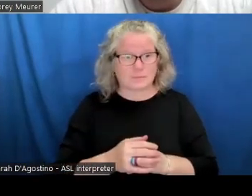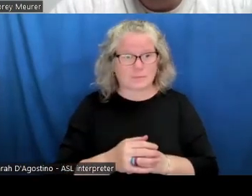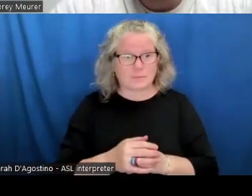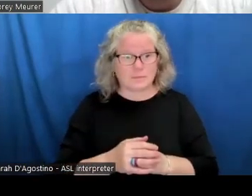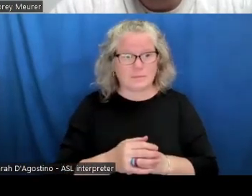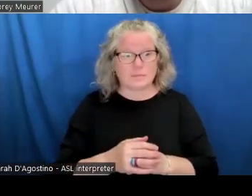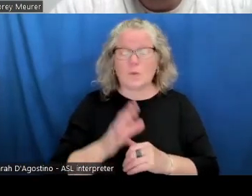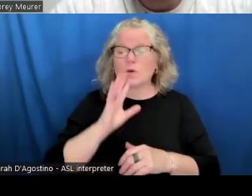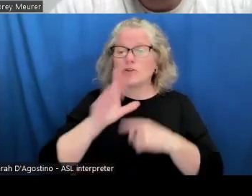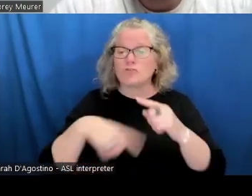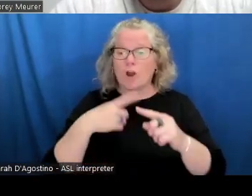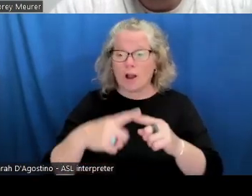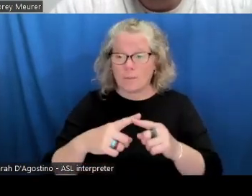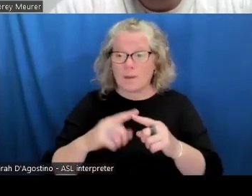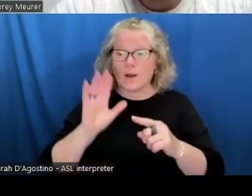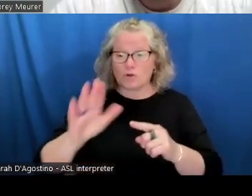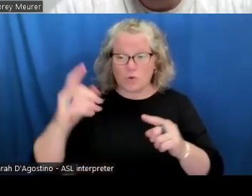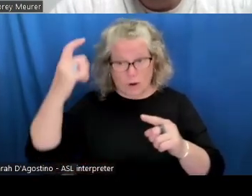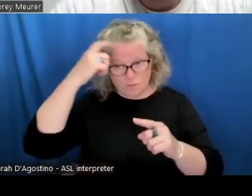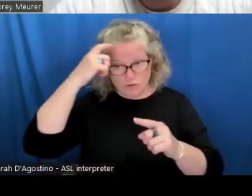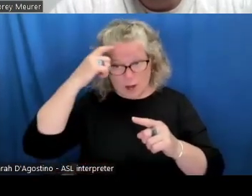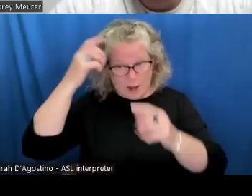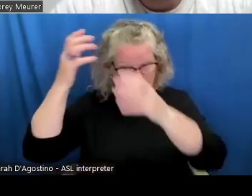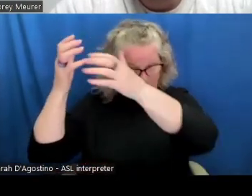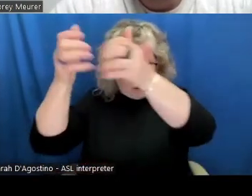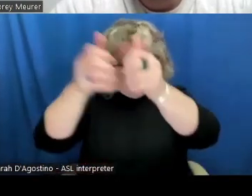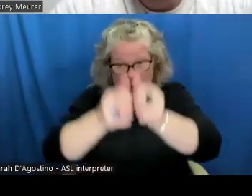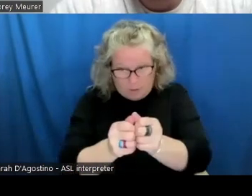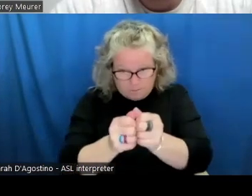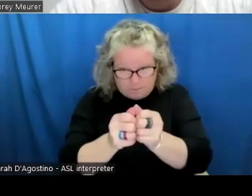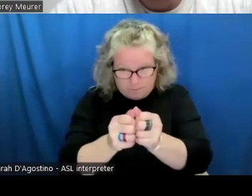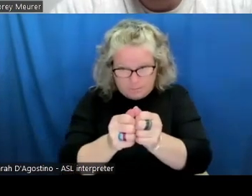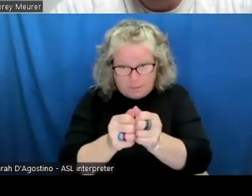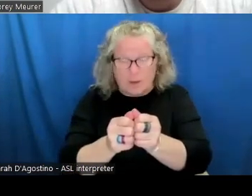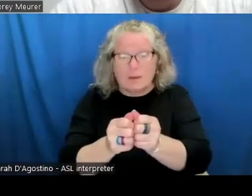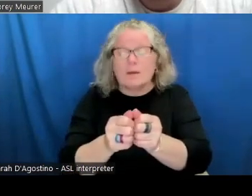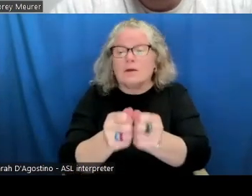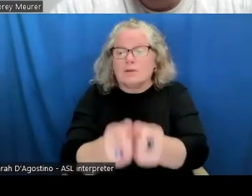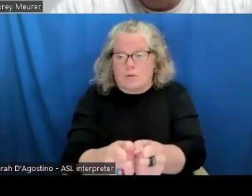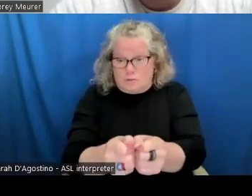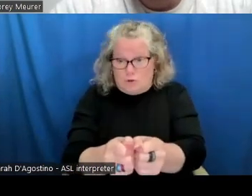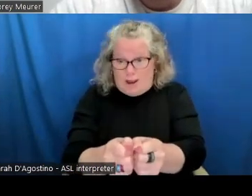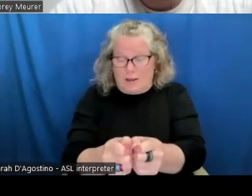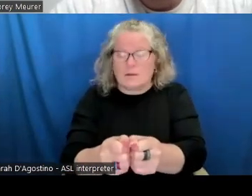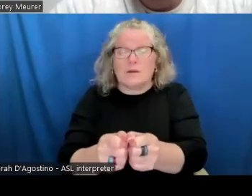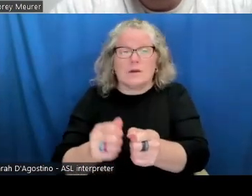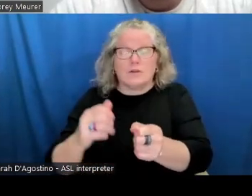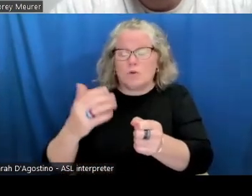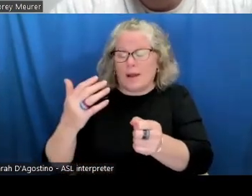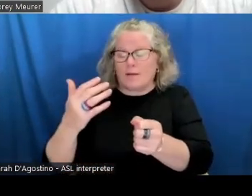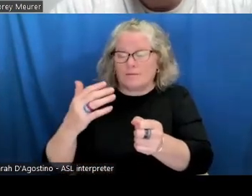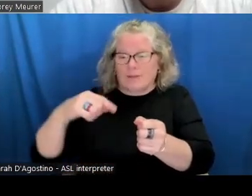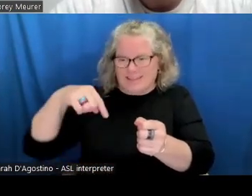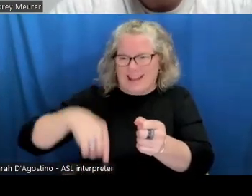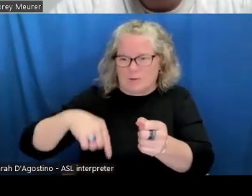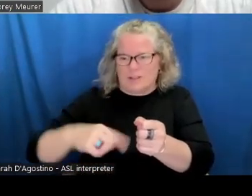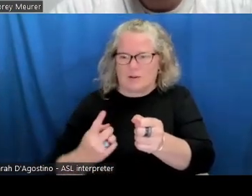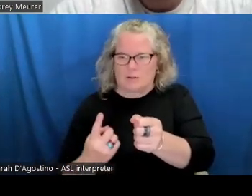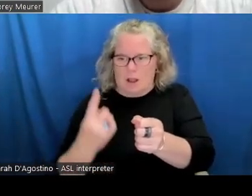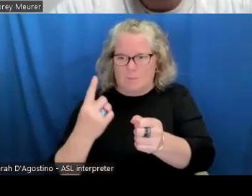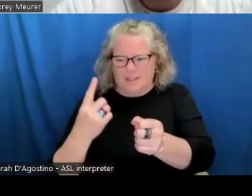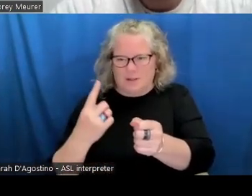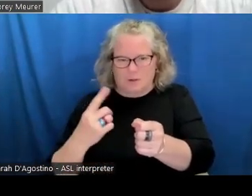and the upstairs brain that everyone has. Formally, this is called the limbic system, and this is called the cerebral cortex. But what we're going to